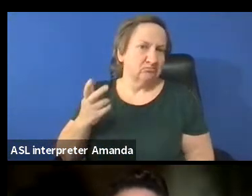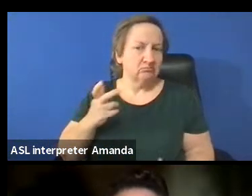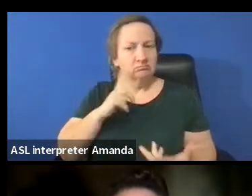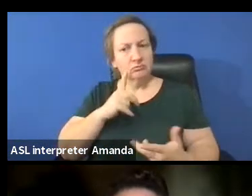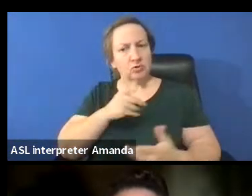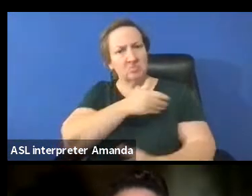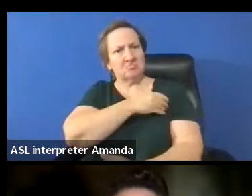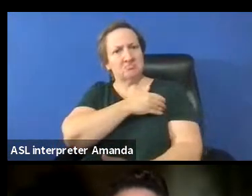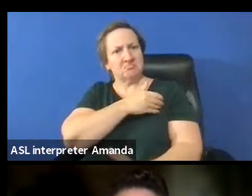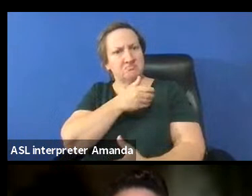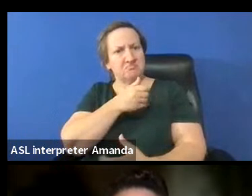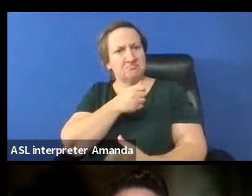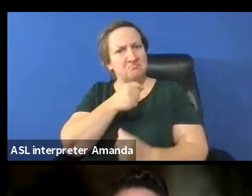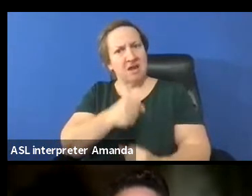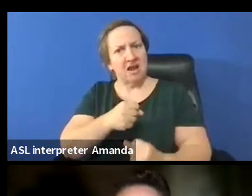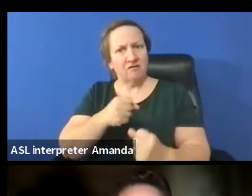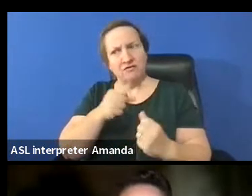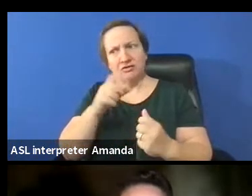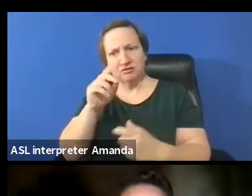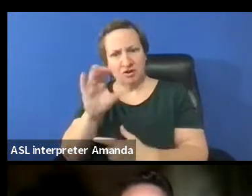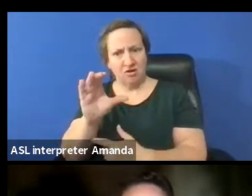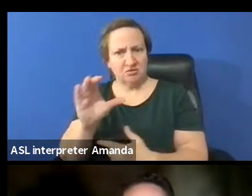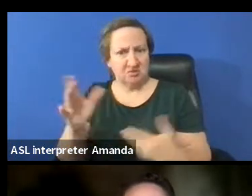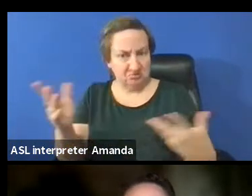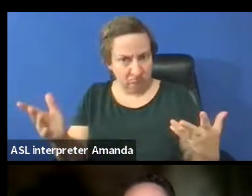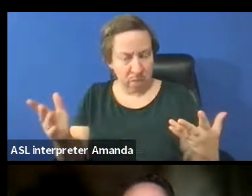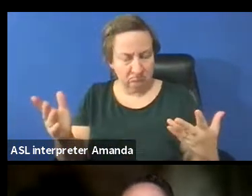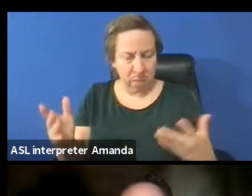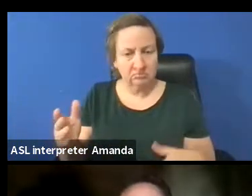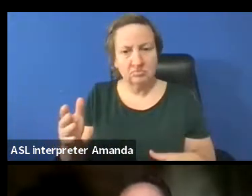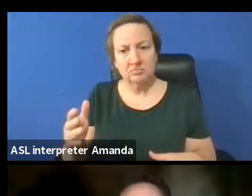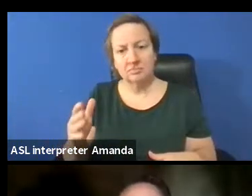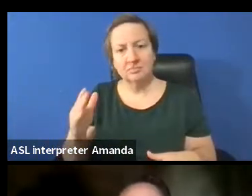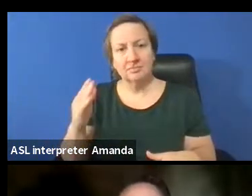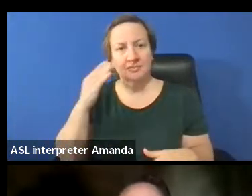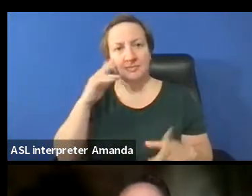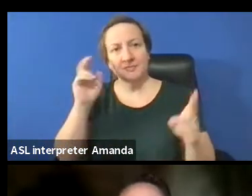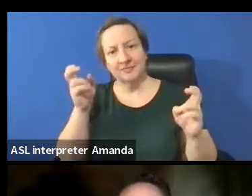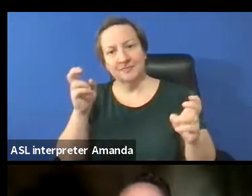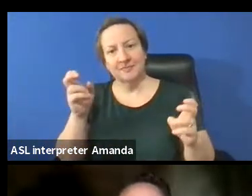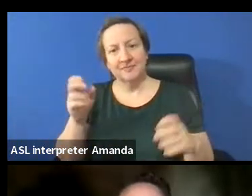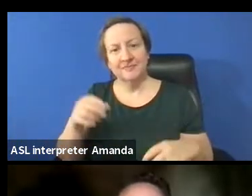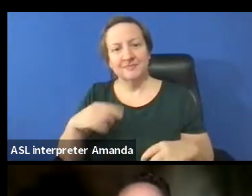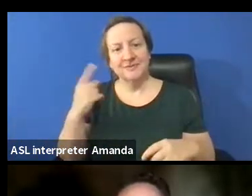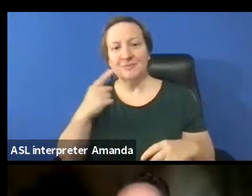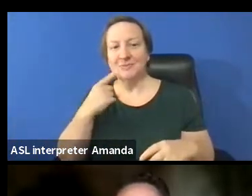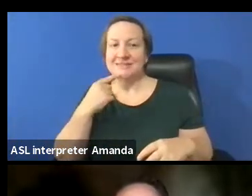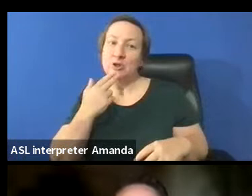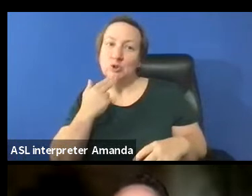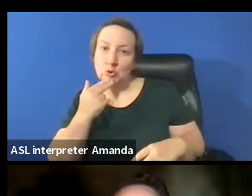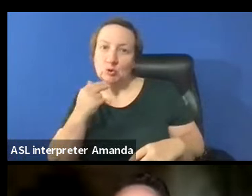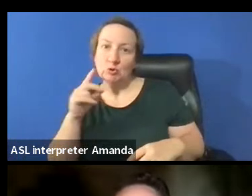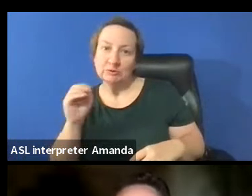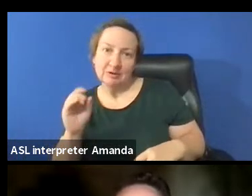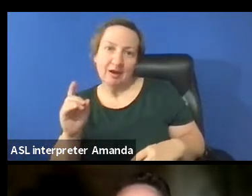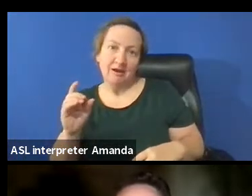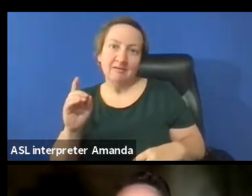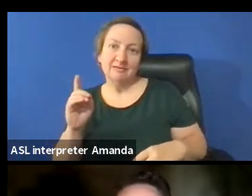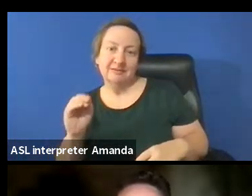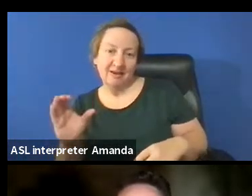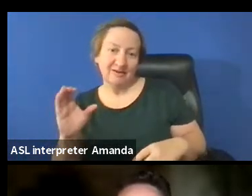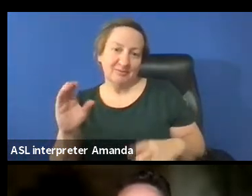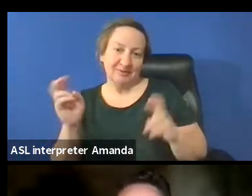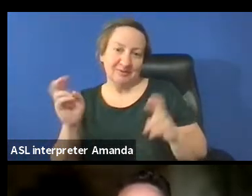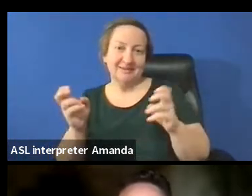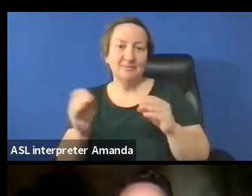document, even above and beyond I think what was the term used, a cute document. So thank you for saying it's cute, first of all, but going